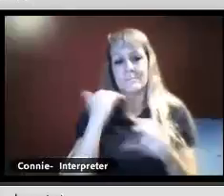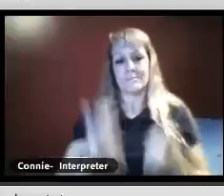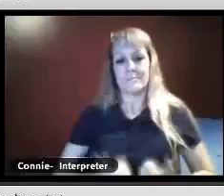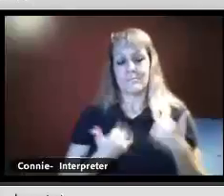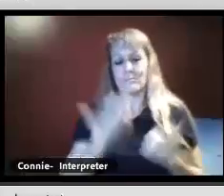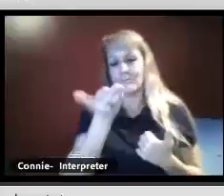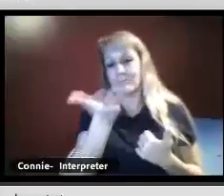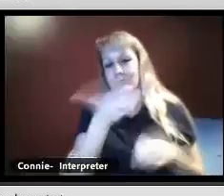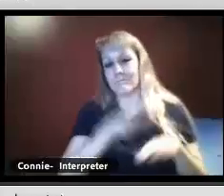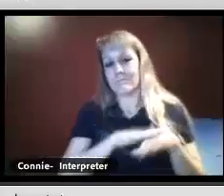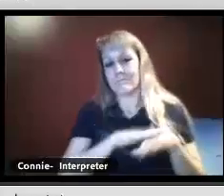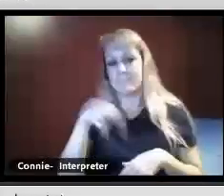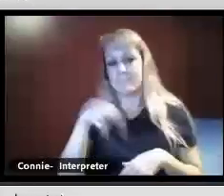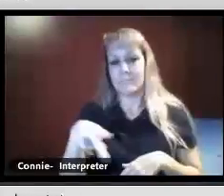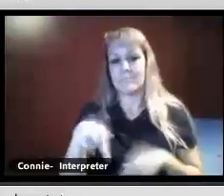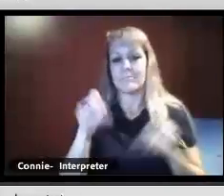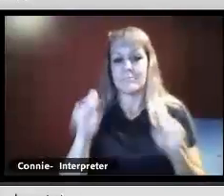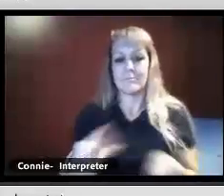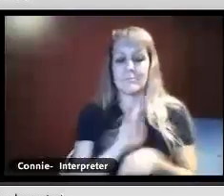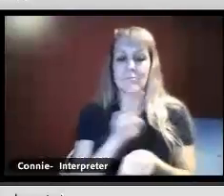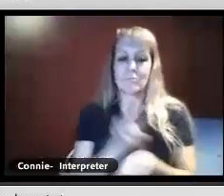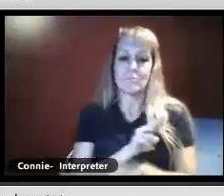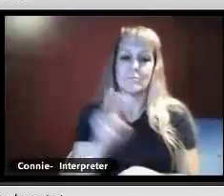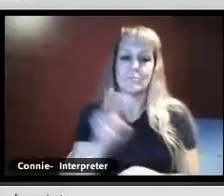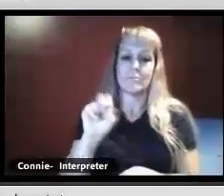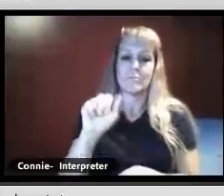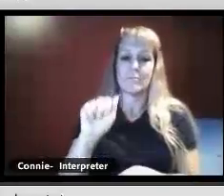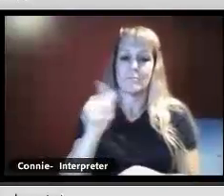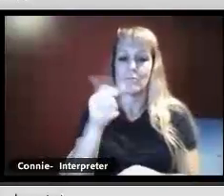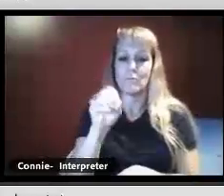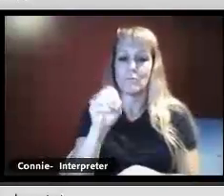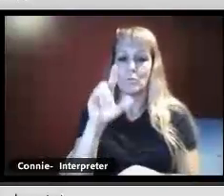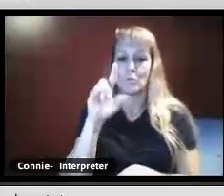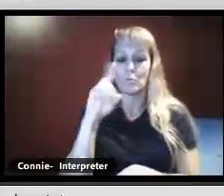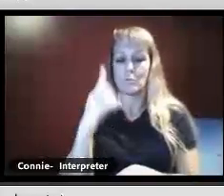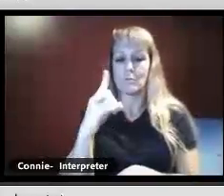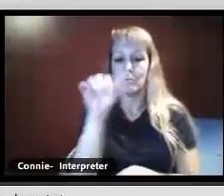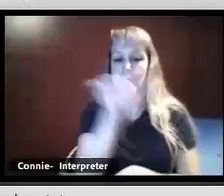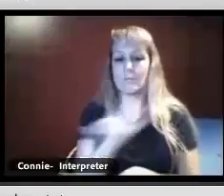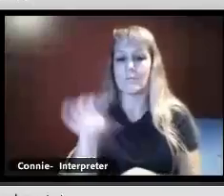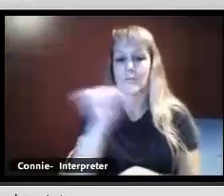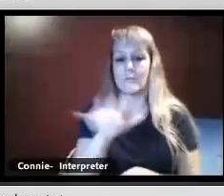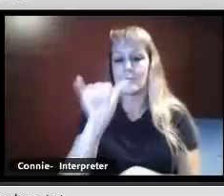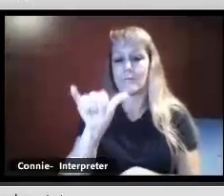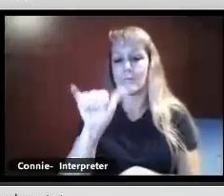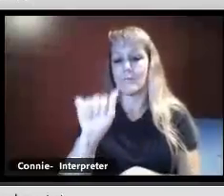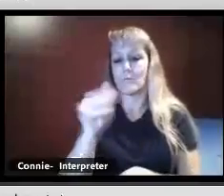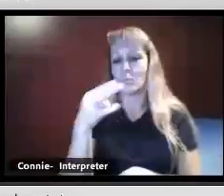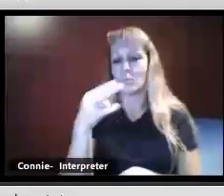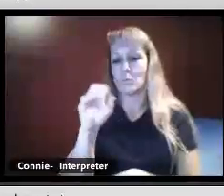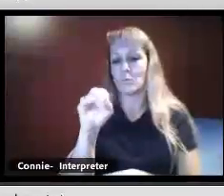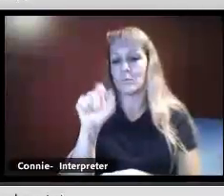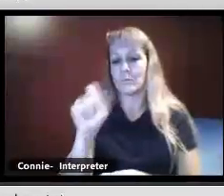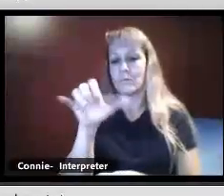this slide, nagold@yahoo.com. Feel free to note it down and be in communication with